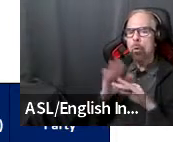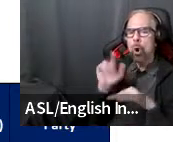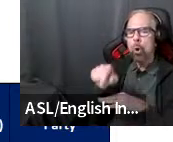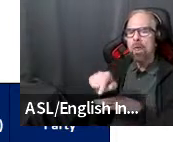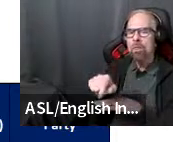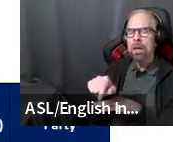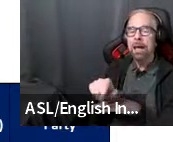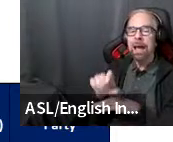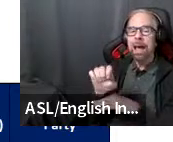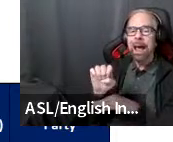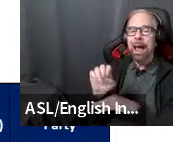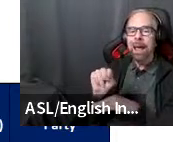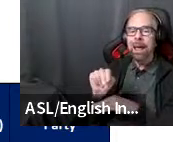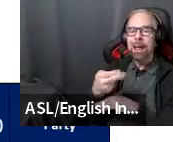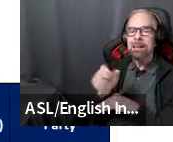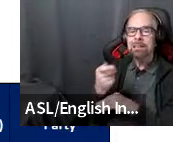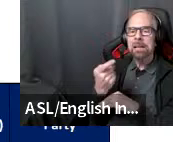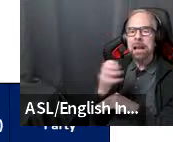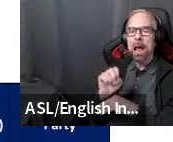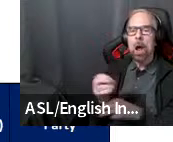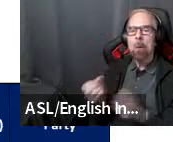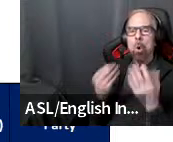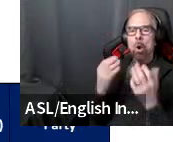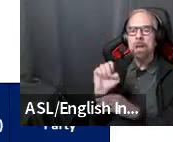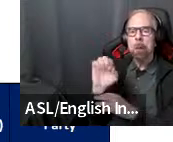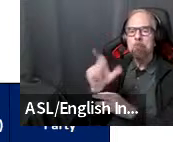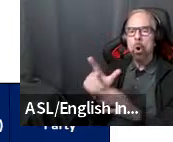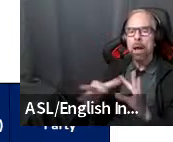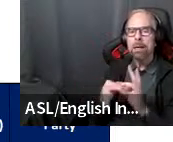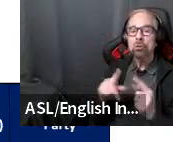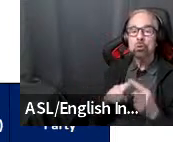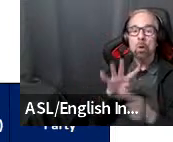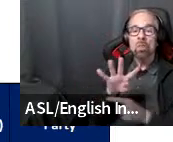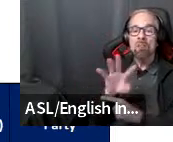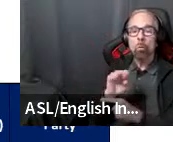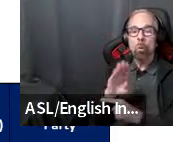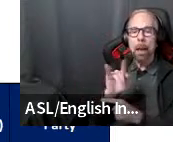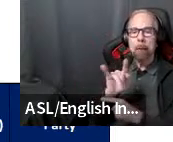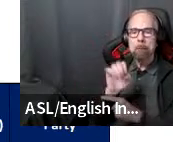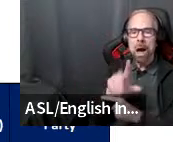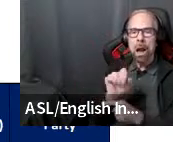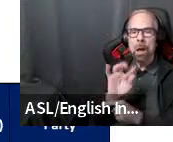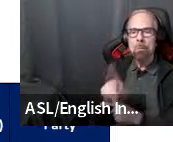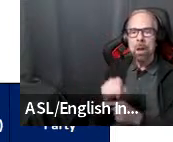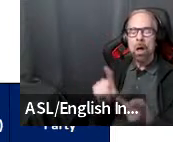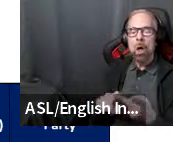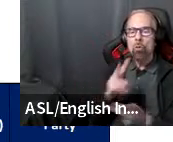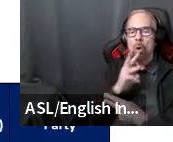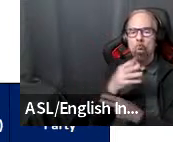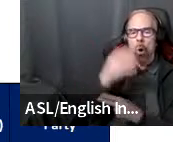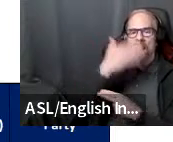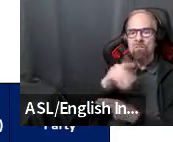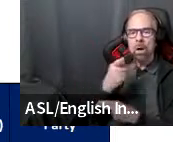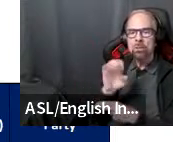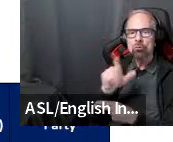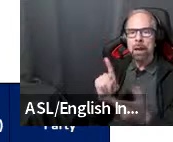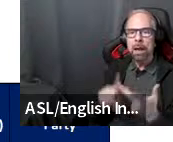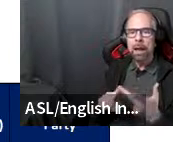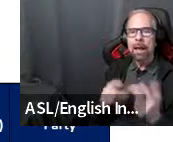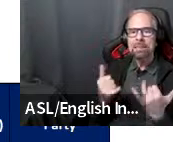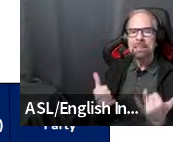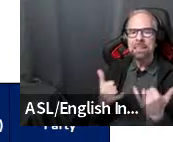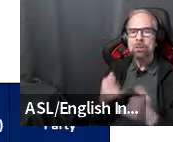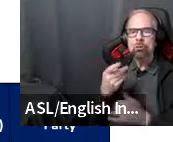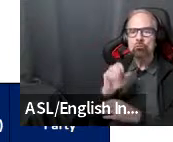enhanced multimodal trail connectivity to the 40-mile loop, Vancouver Waterfront Trail, existing trails at the